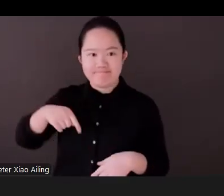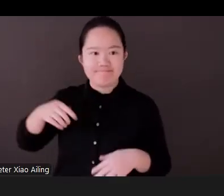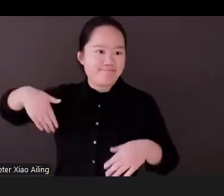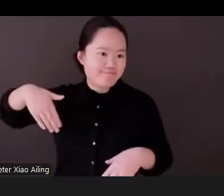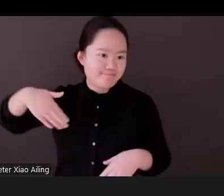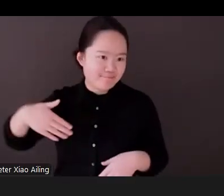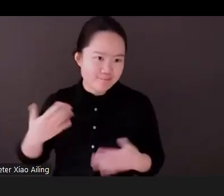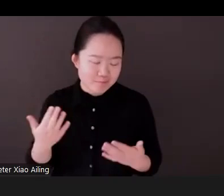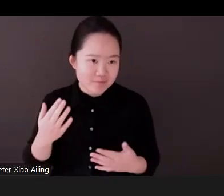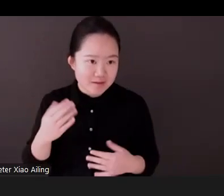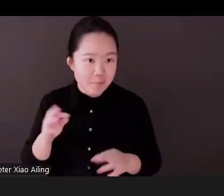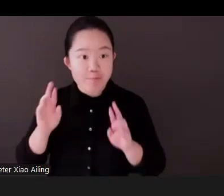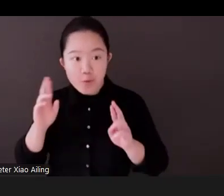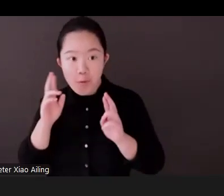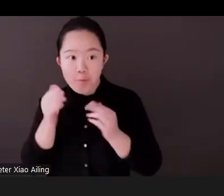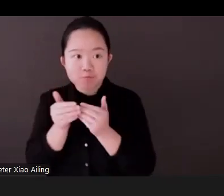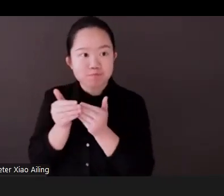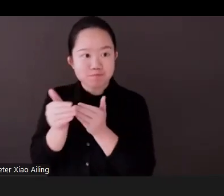join.